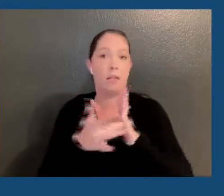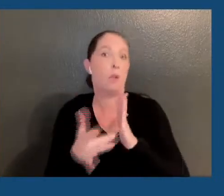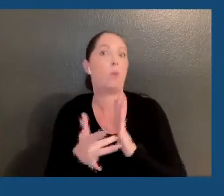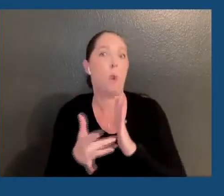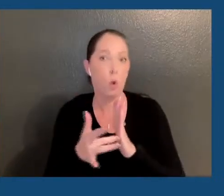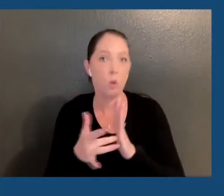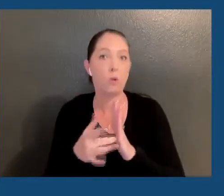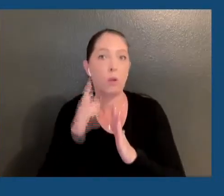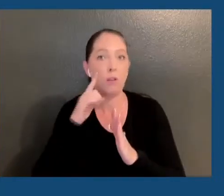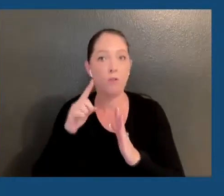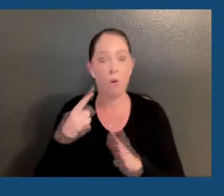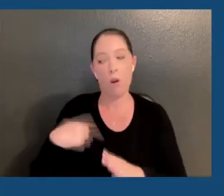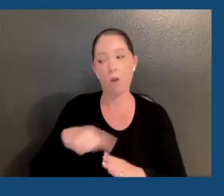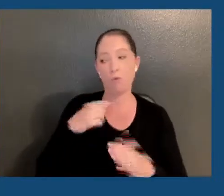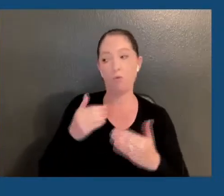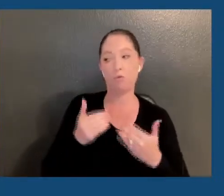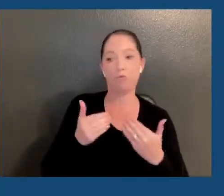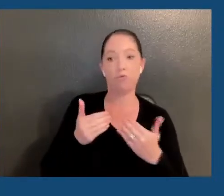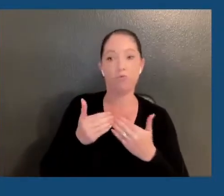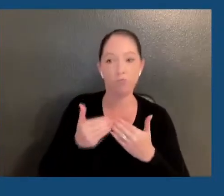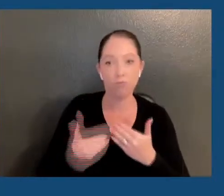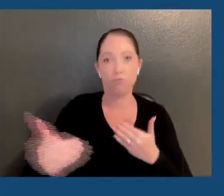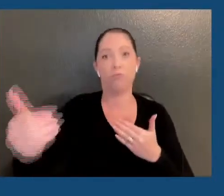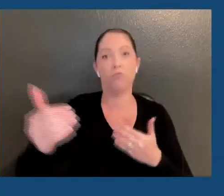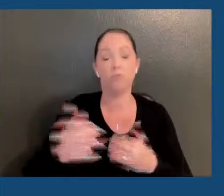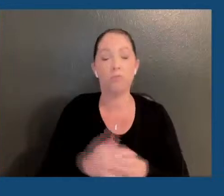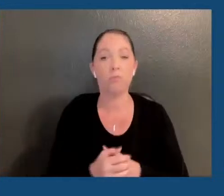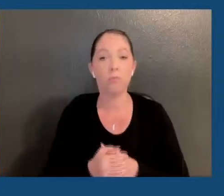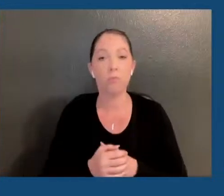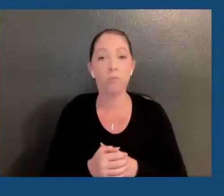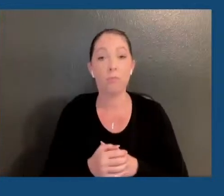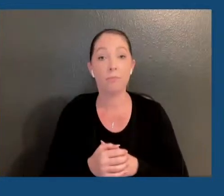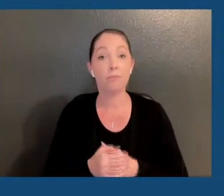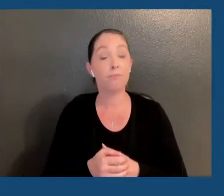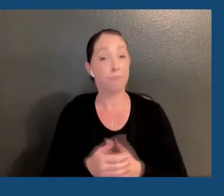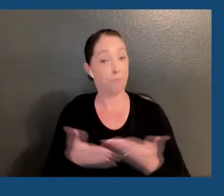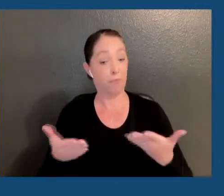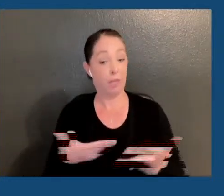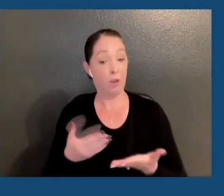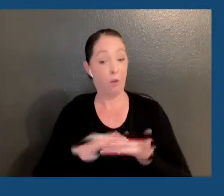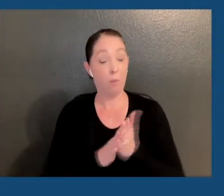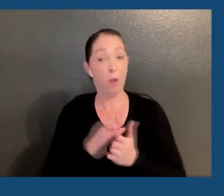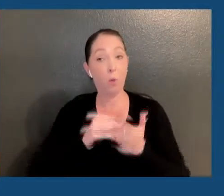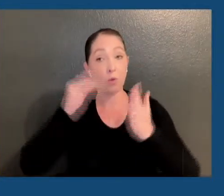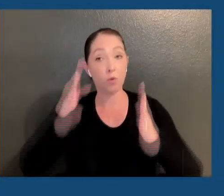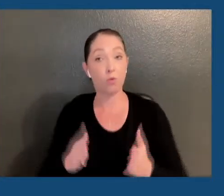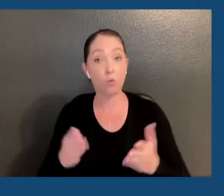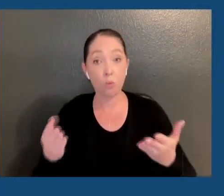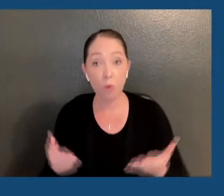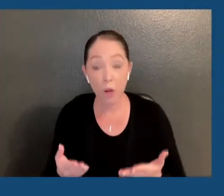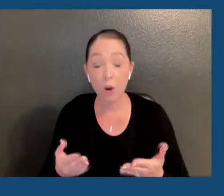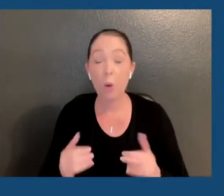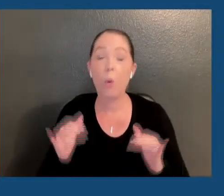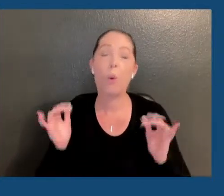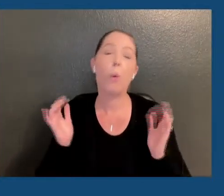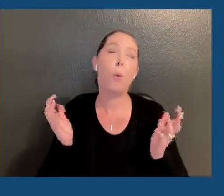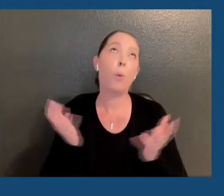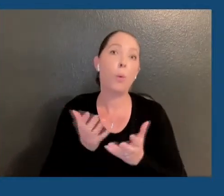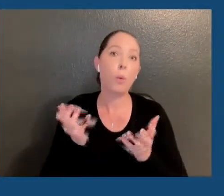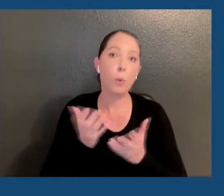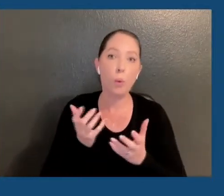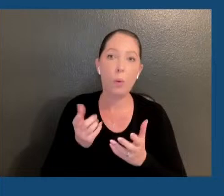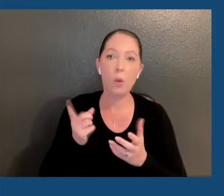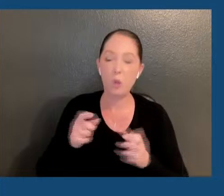order for us to move forward. By being a student at UAlbany, you have the luxury of being able to